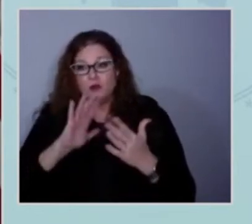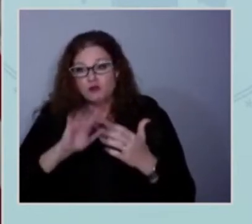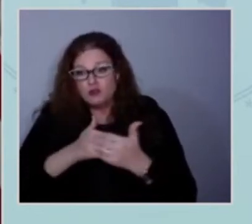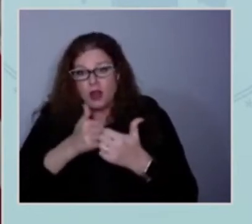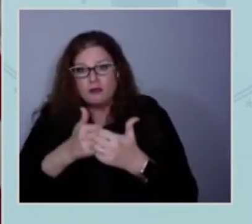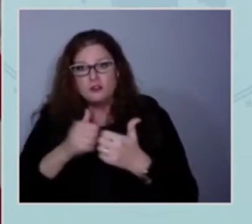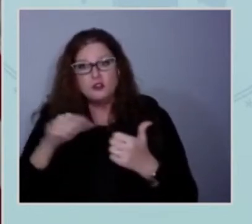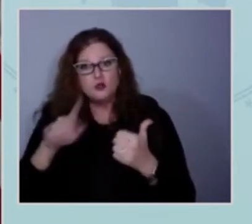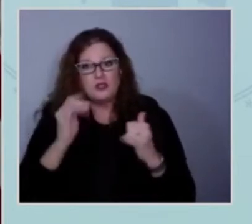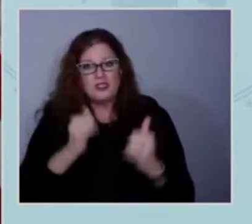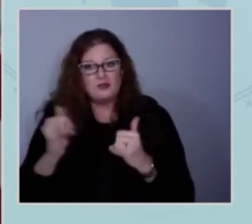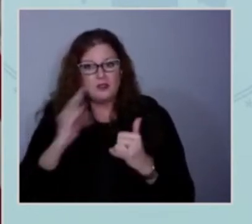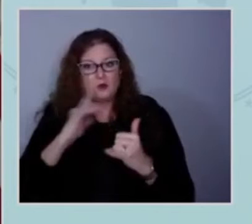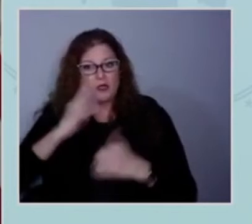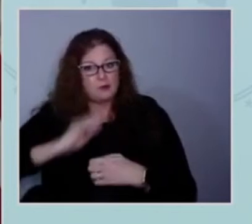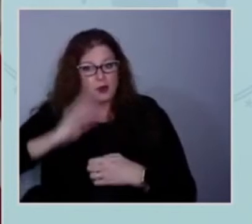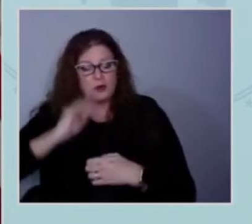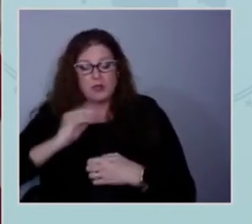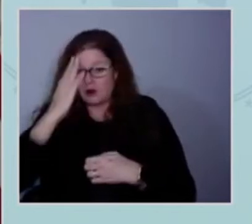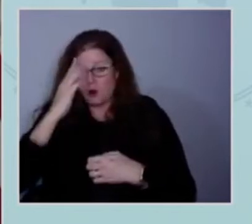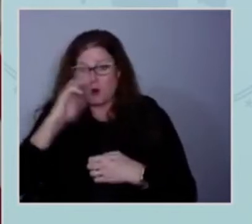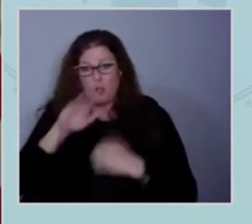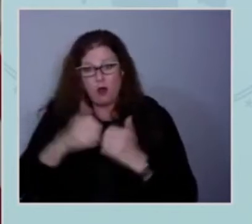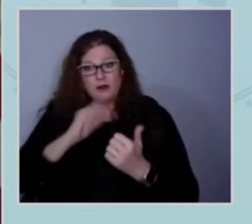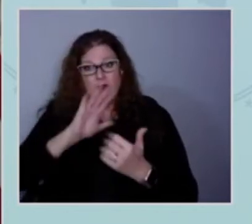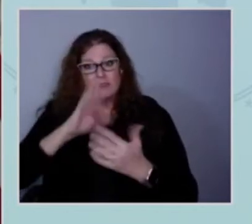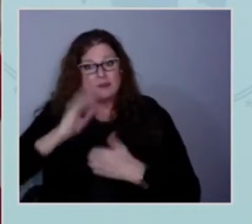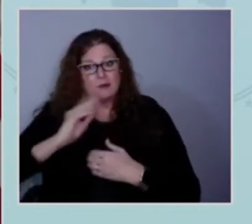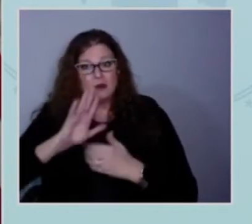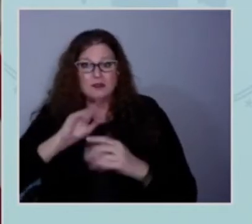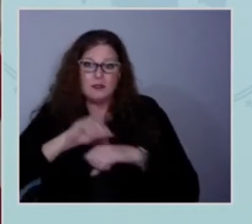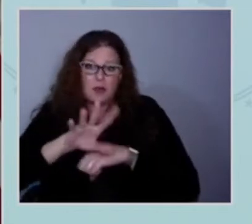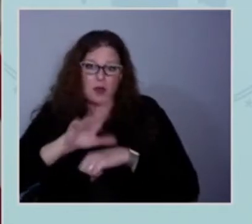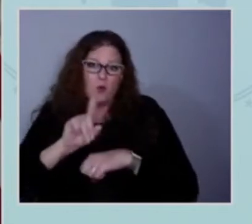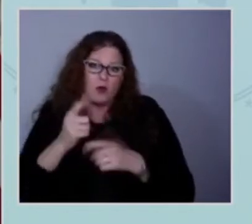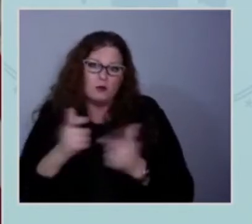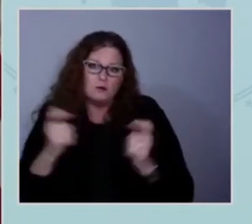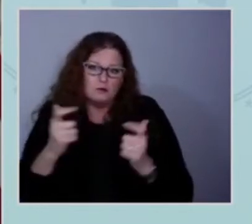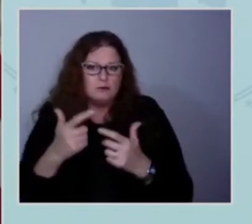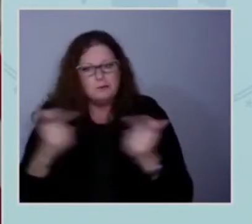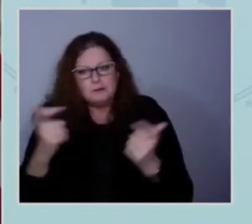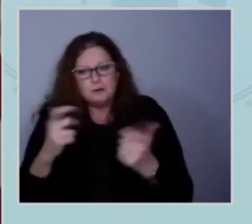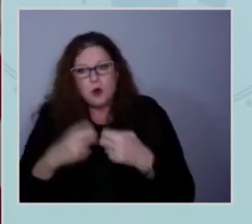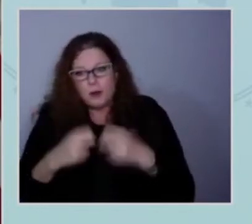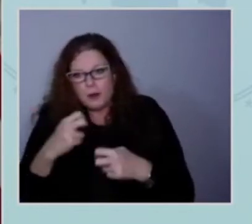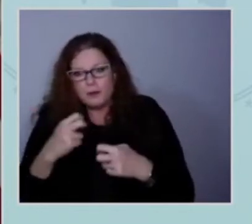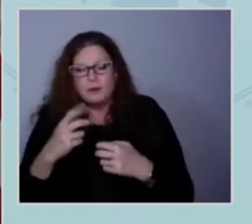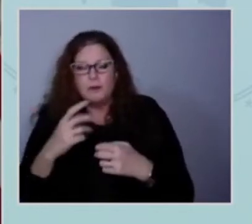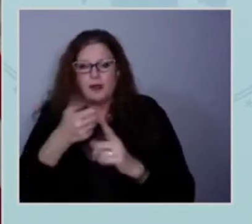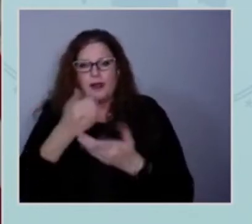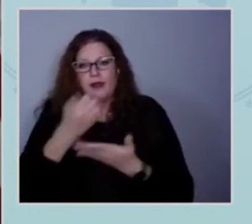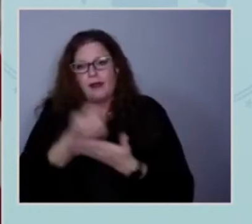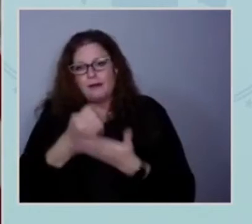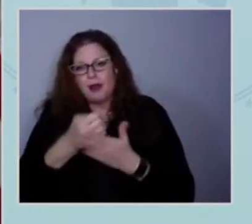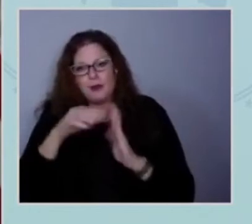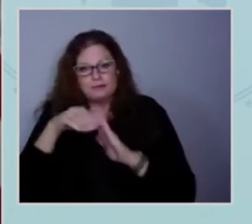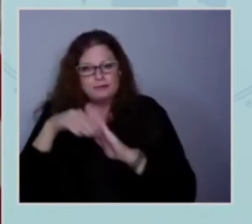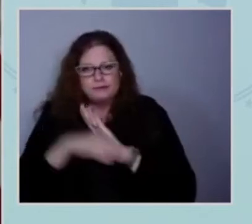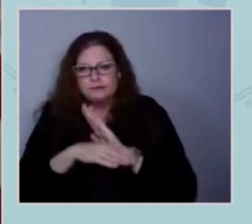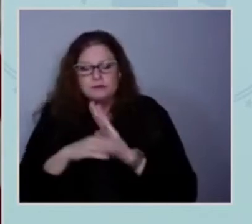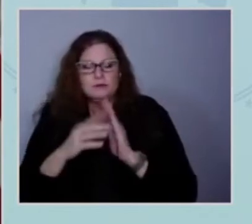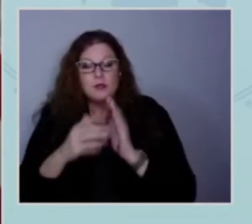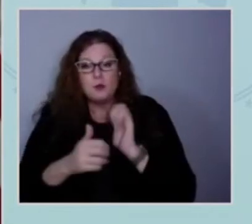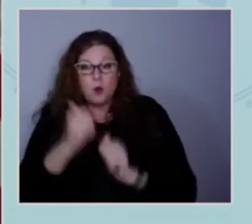about from you all today, about the challenges you individually are experiencing. I know you're all experiencing the effect of one